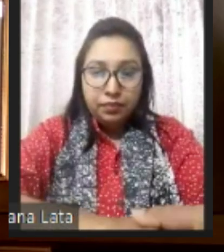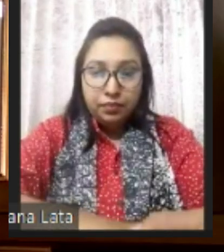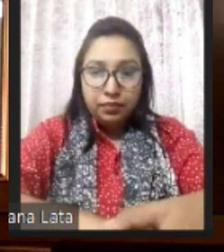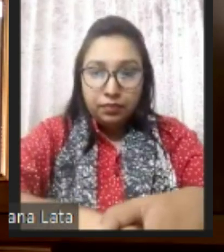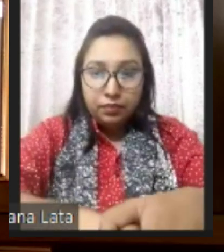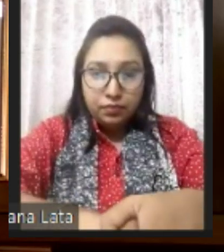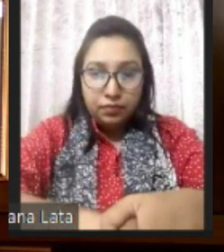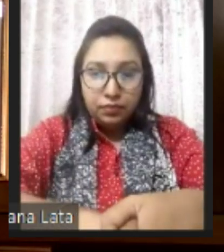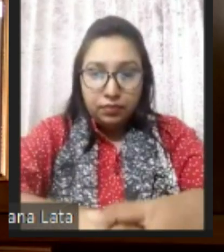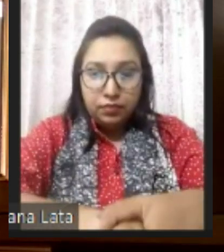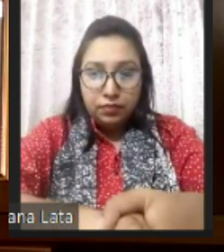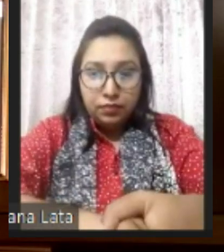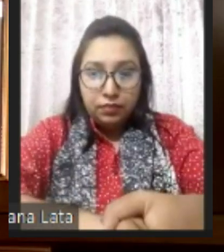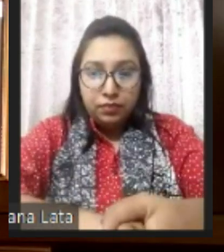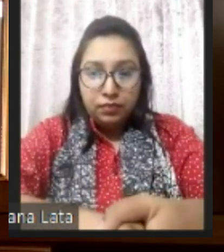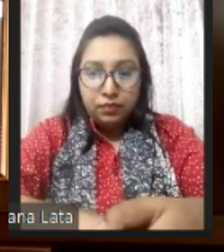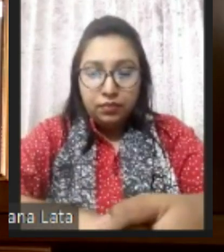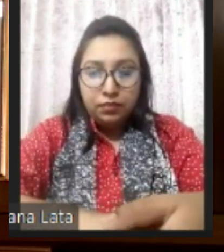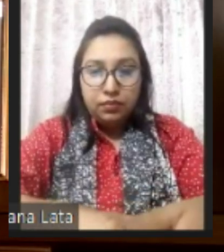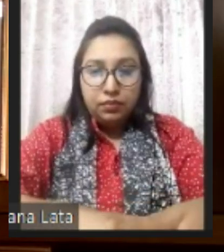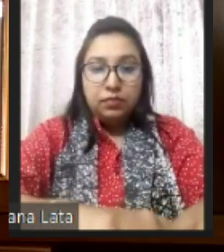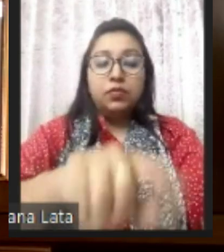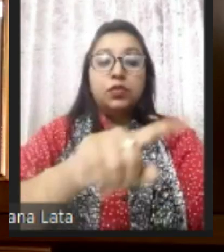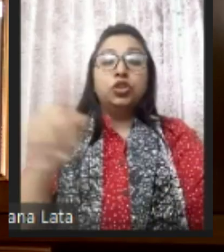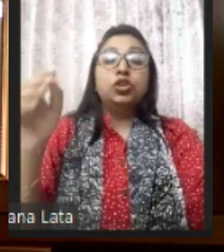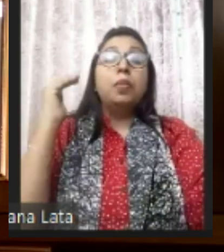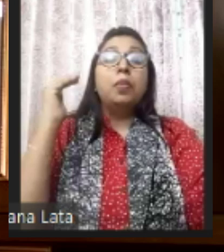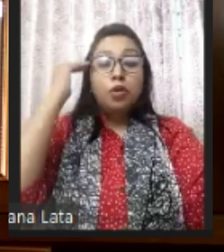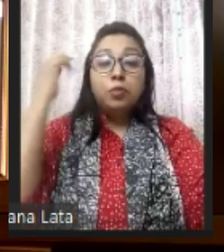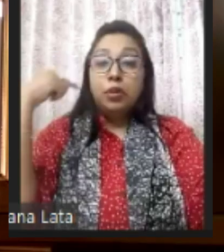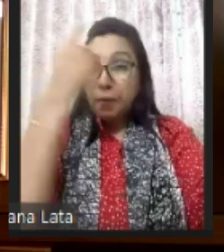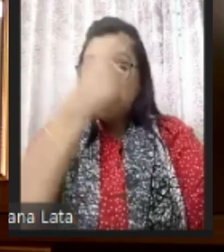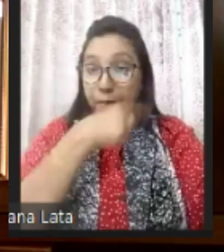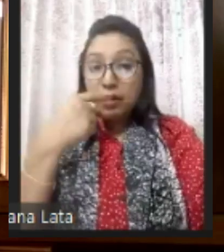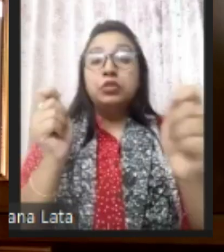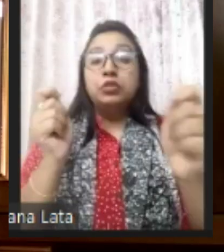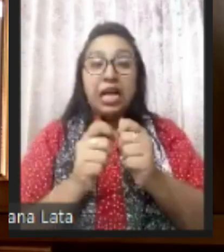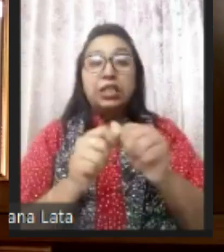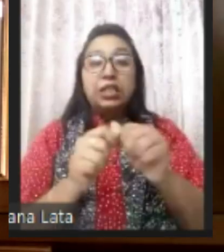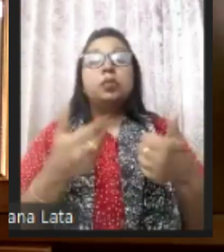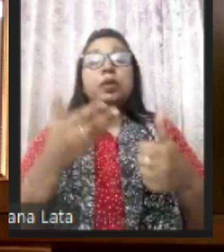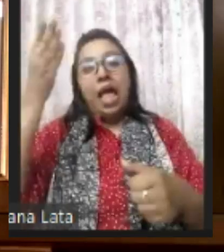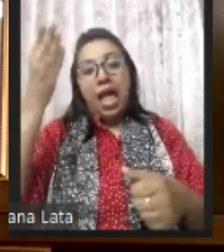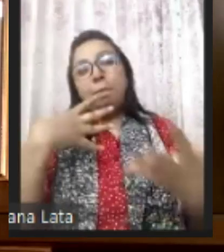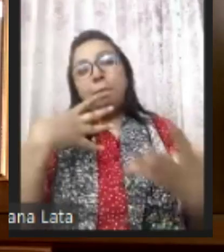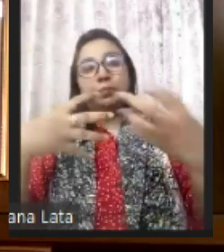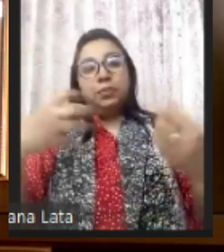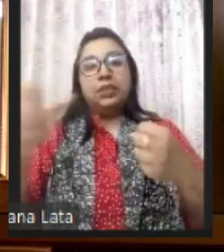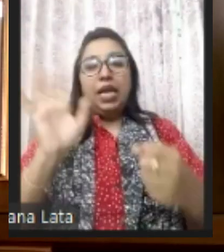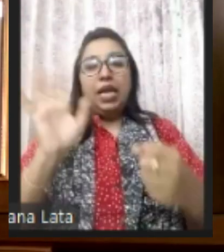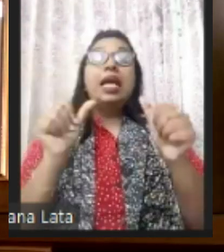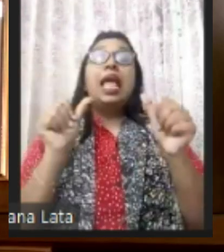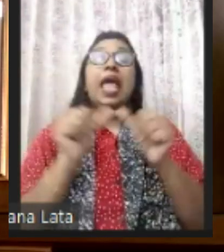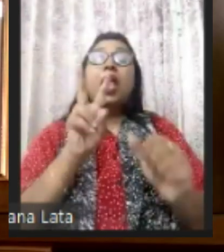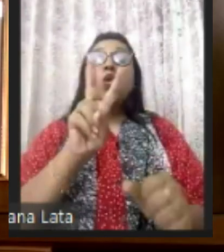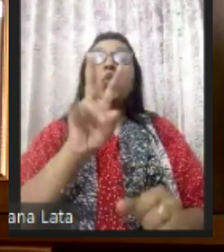all types of disabled people, activities have started from Aspire to Innovate Gateway program,